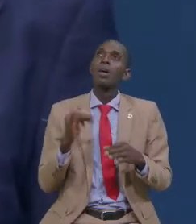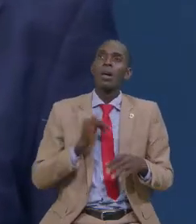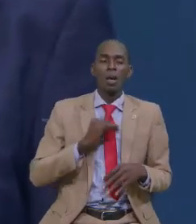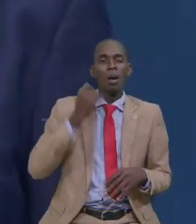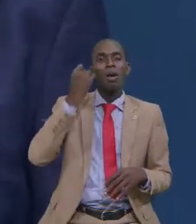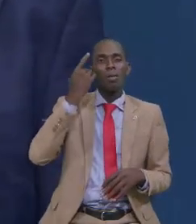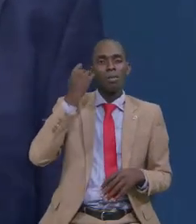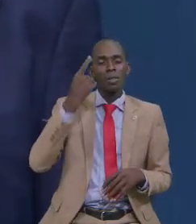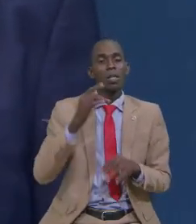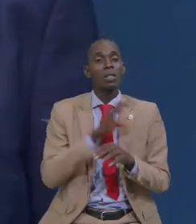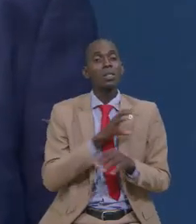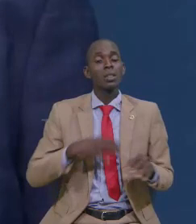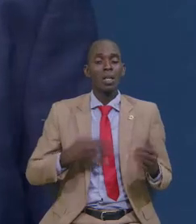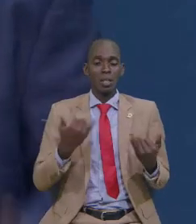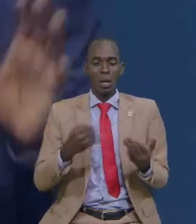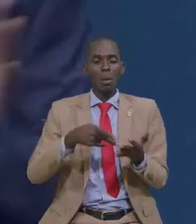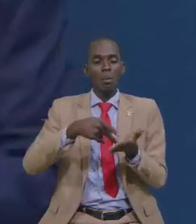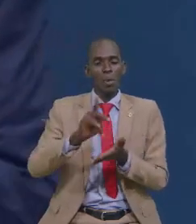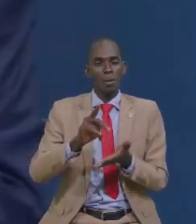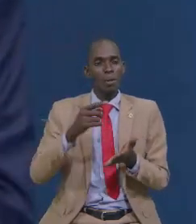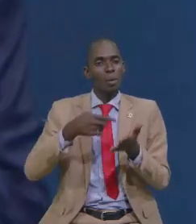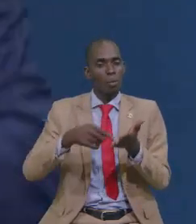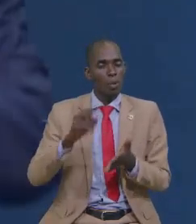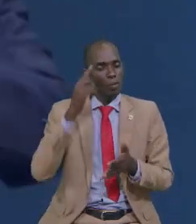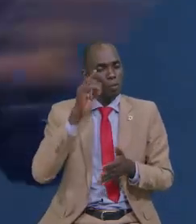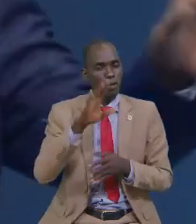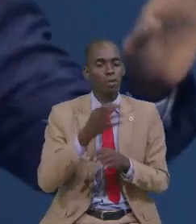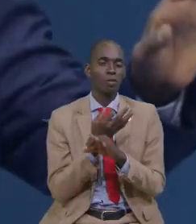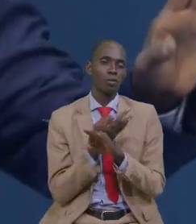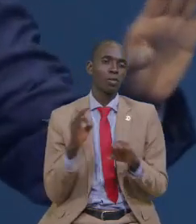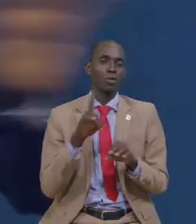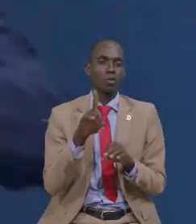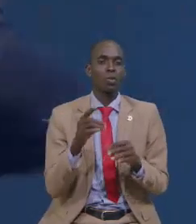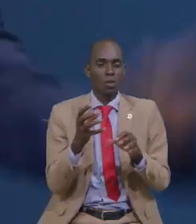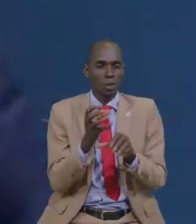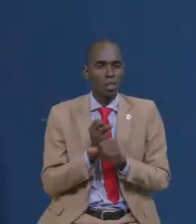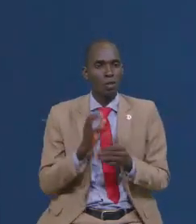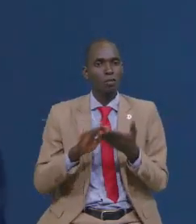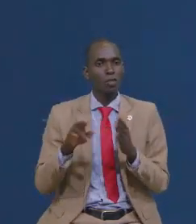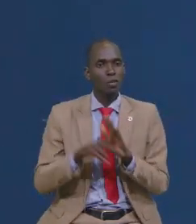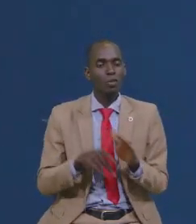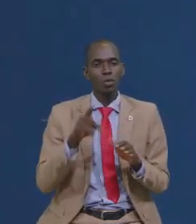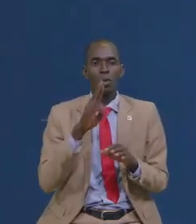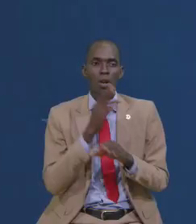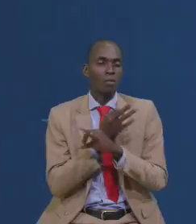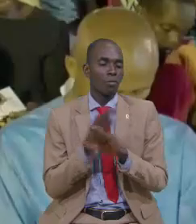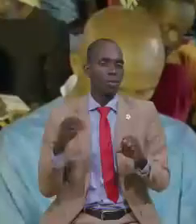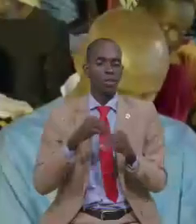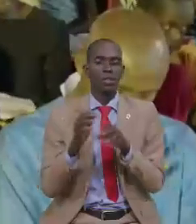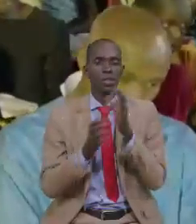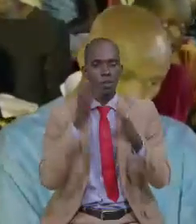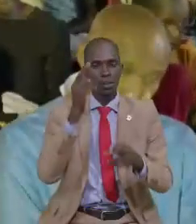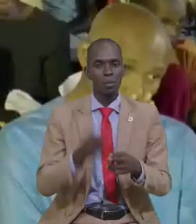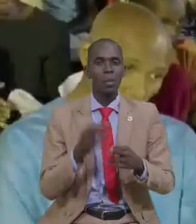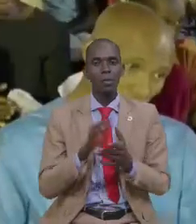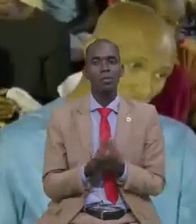you, that you have the freedom, you have the forgiveness, you are forgiven, and you are free in Jesus' name. Or